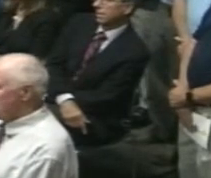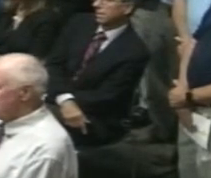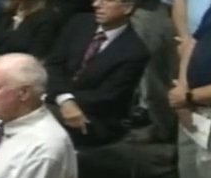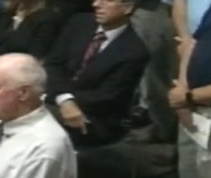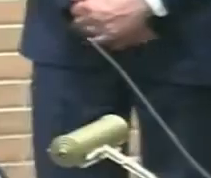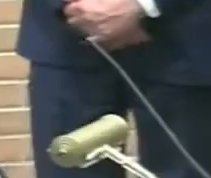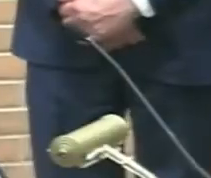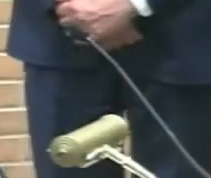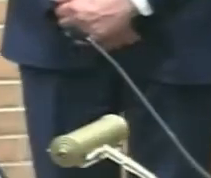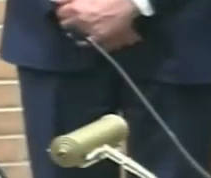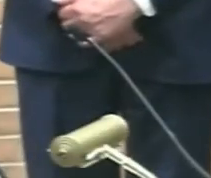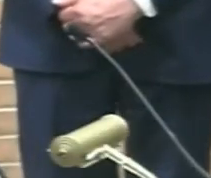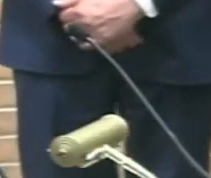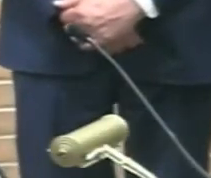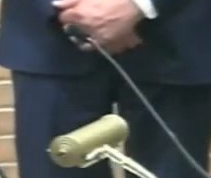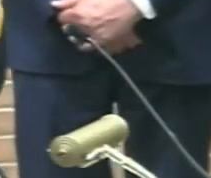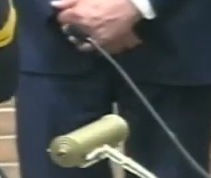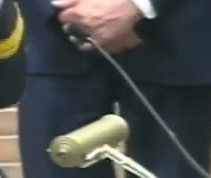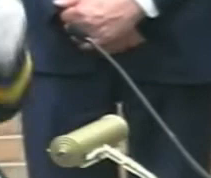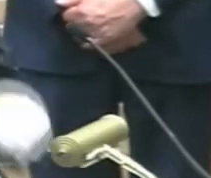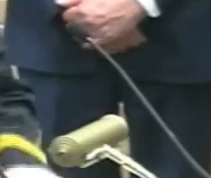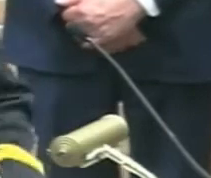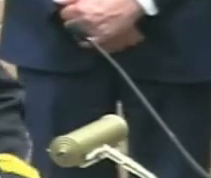I was waiting.